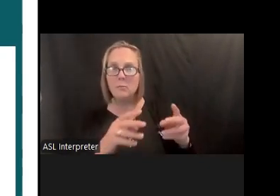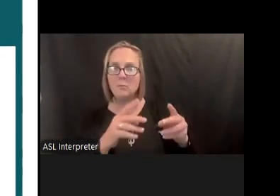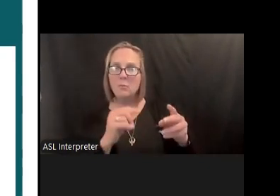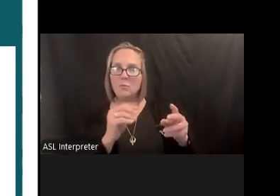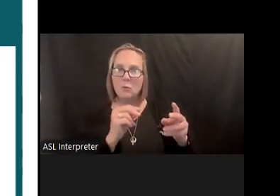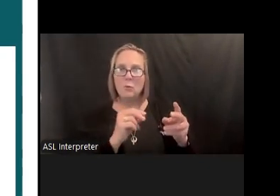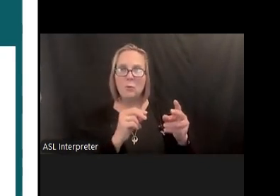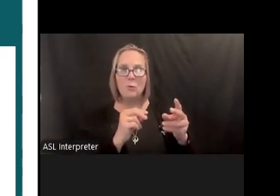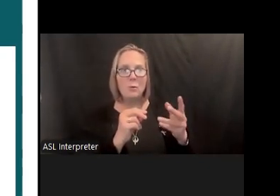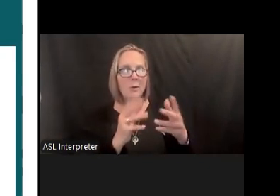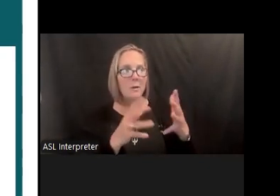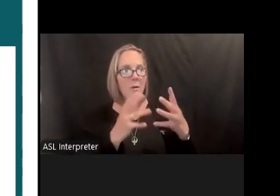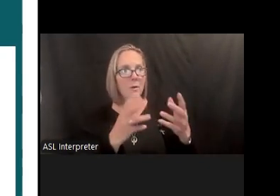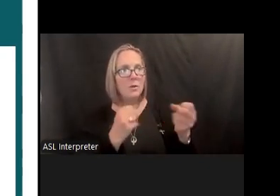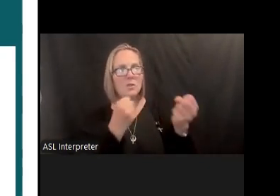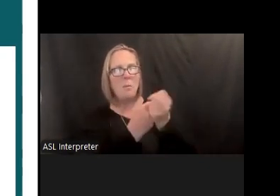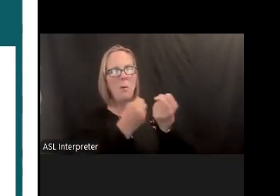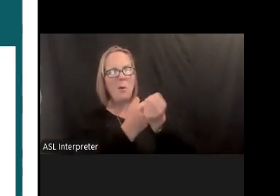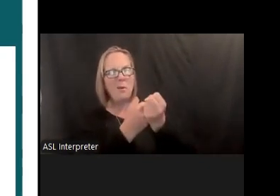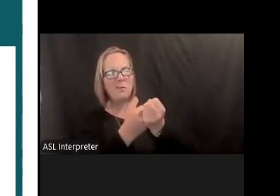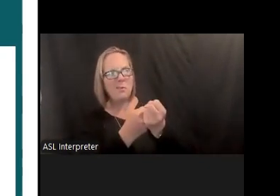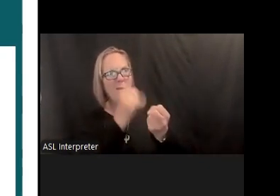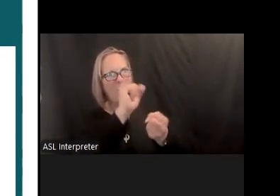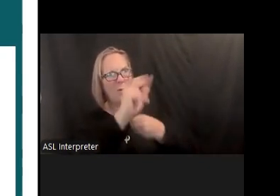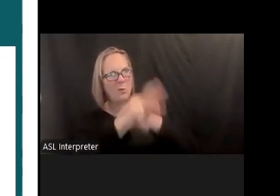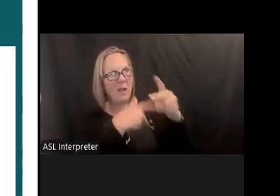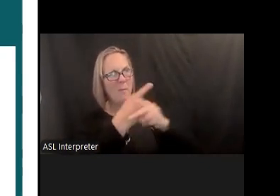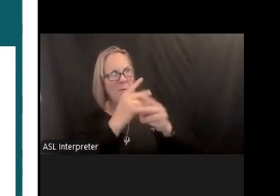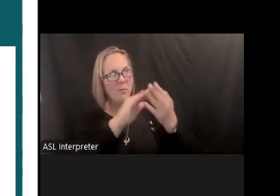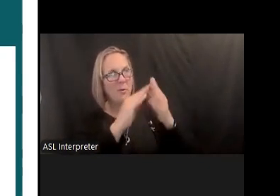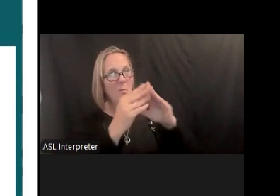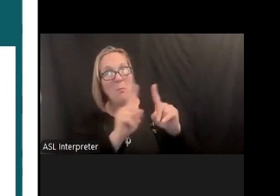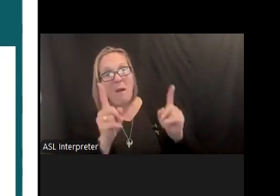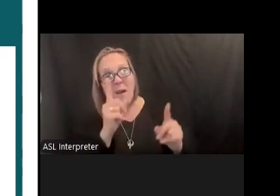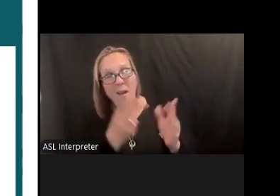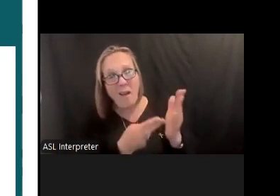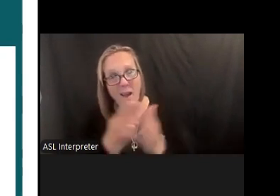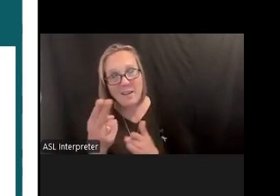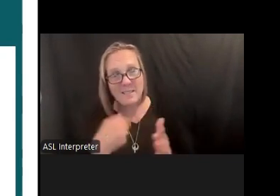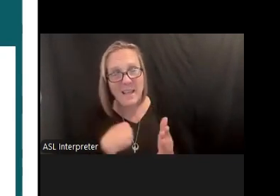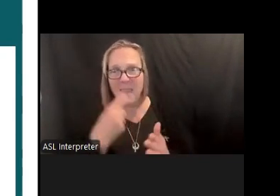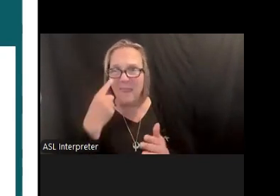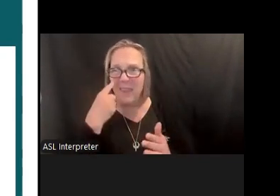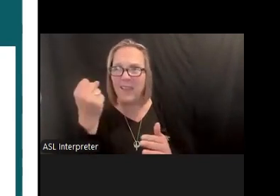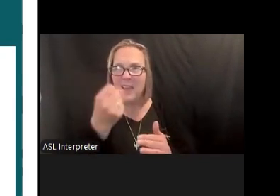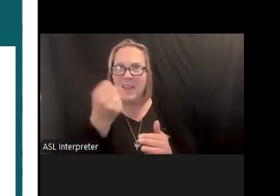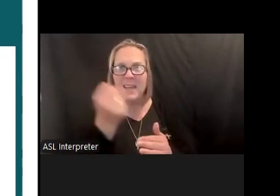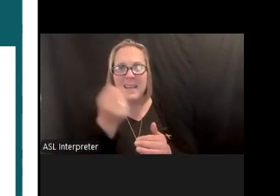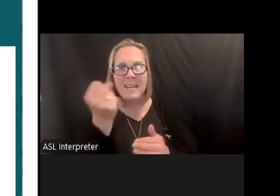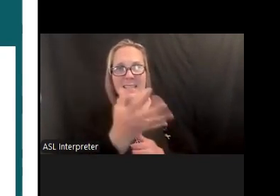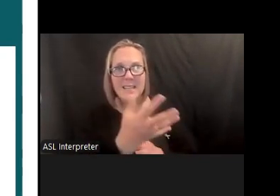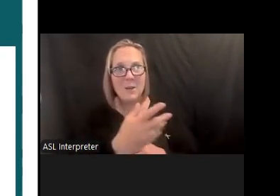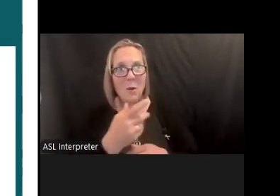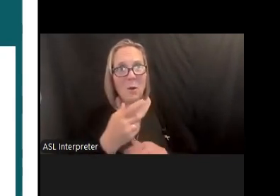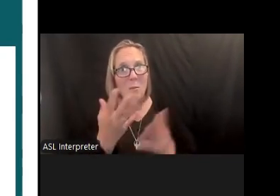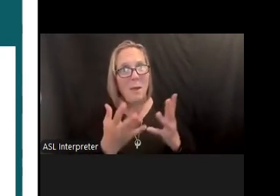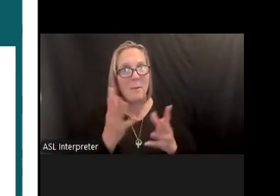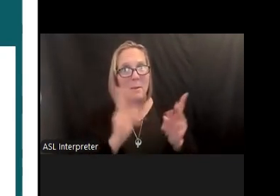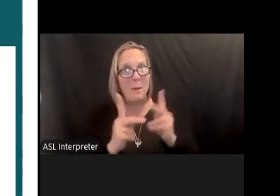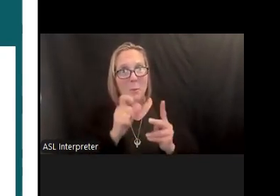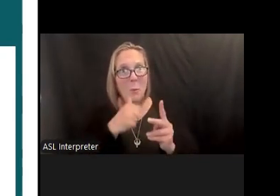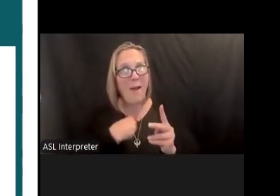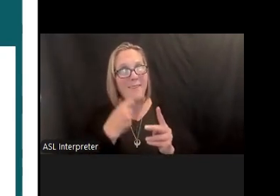those type of communities? But a casino is actually kind of bringing people that probably have addictions